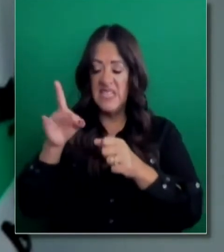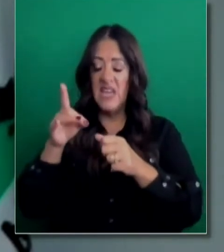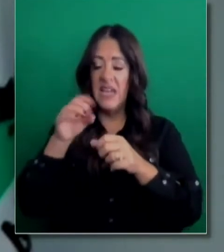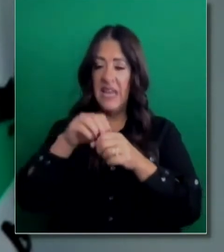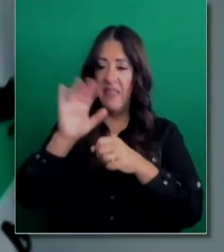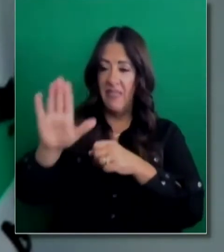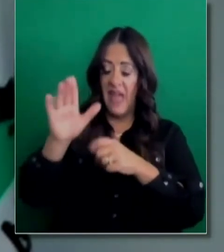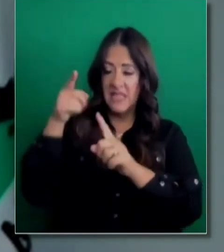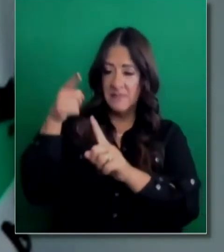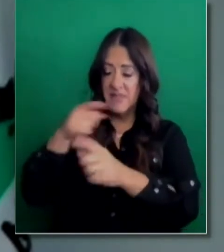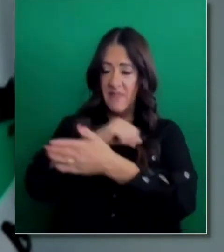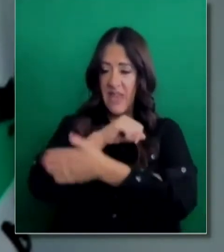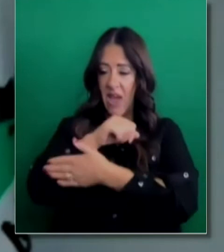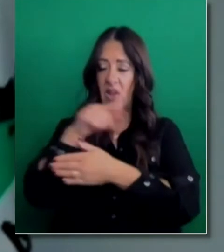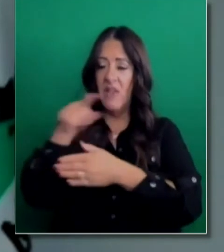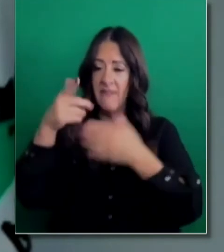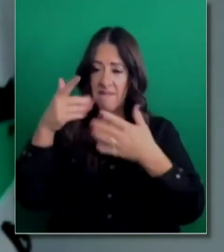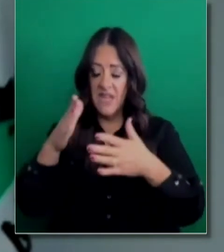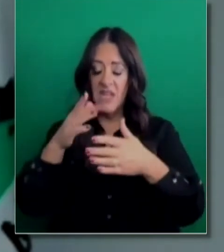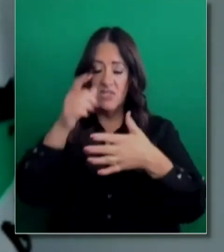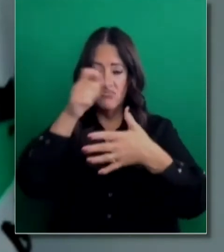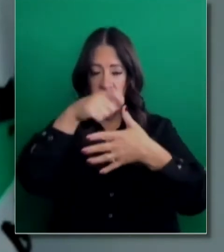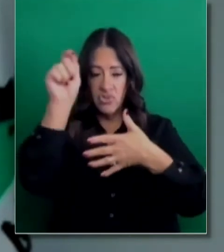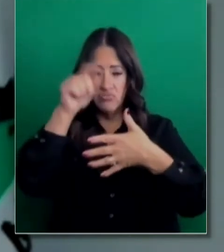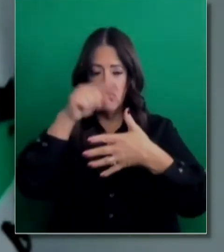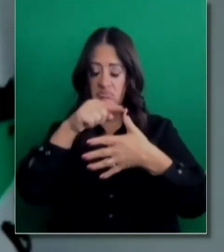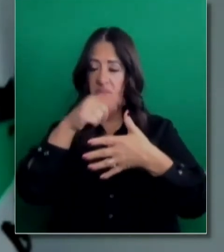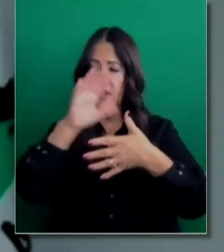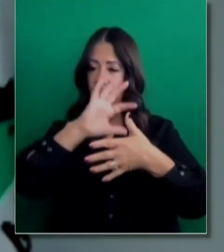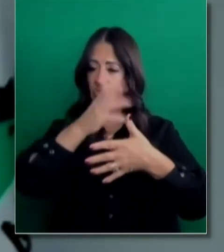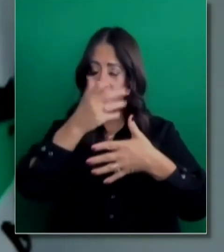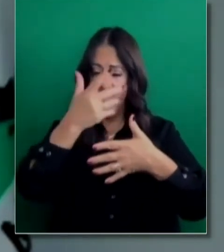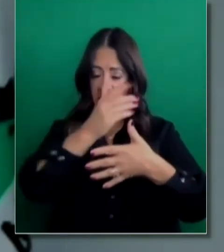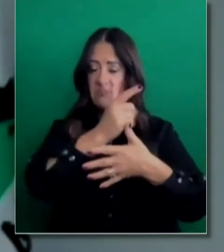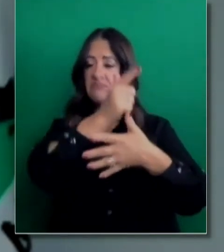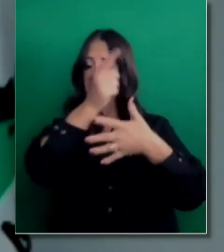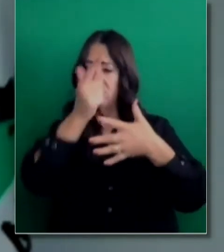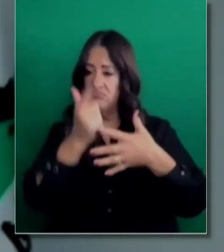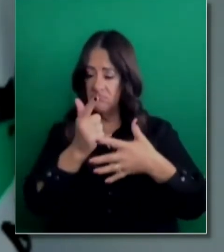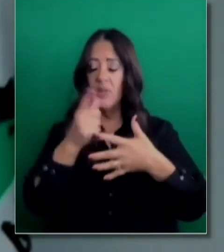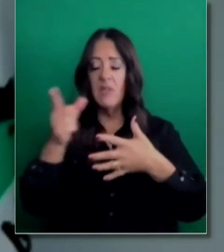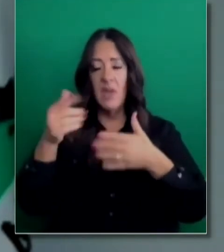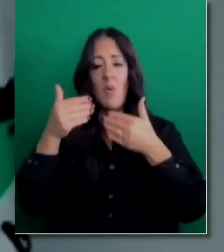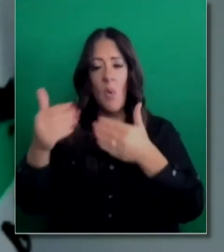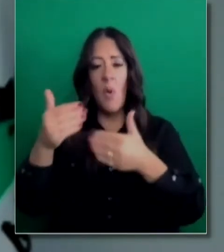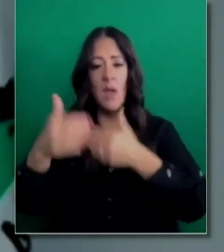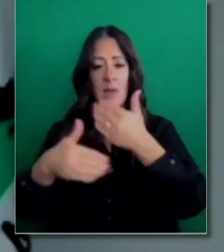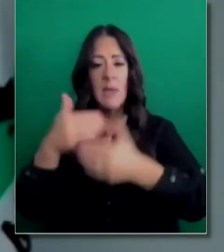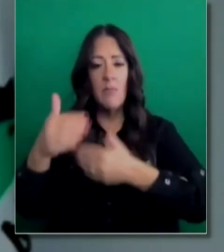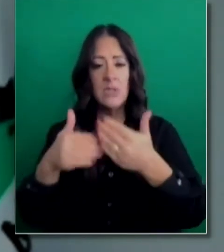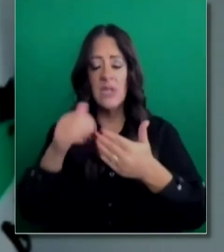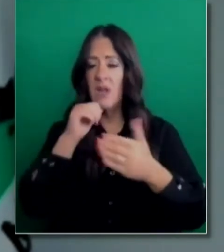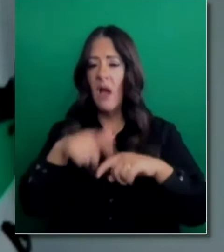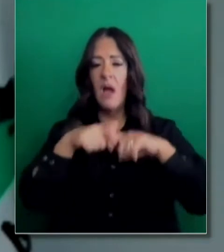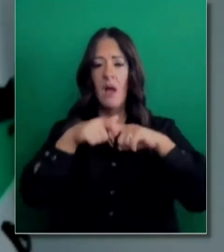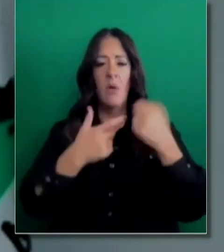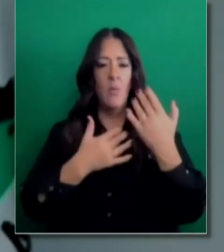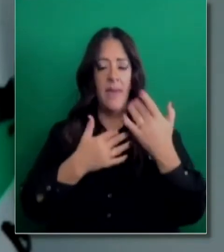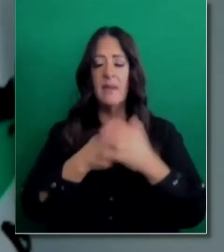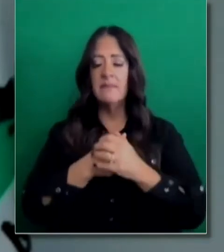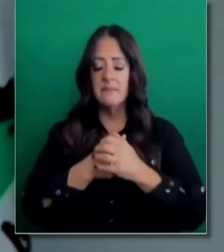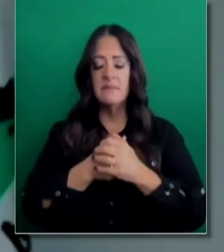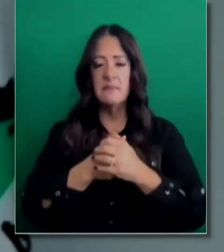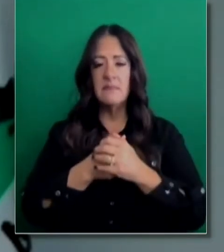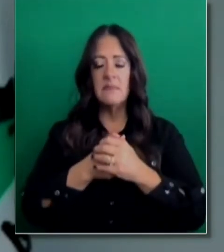are able to begin, planning and moving towards the 1B. So really trying to communicate